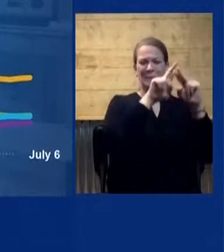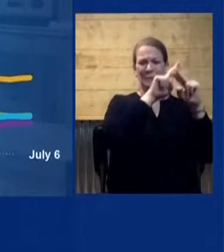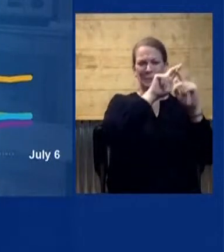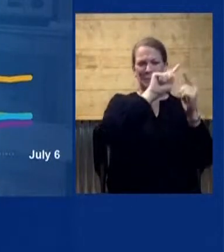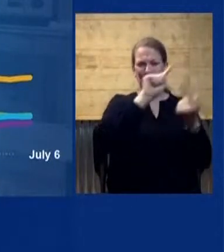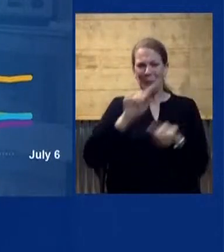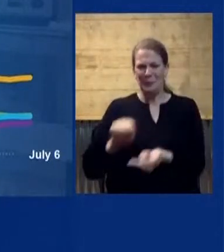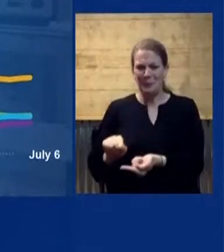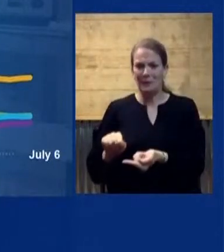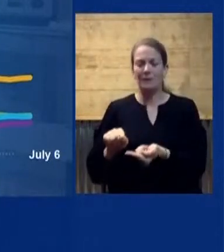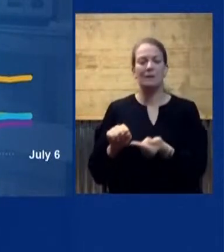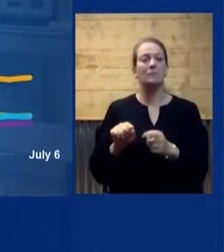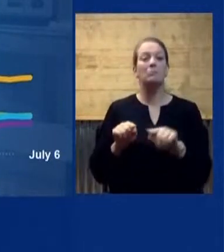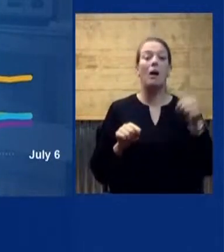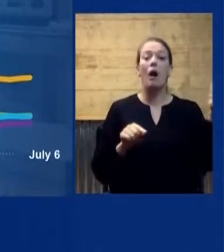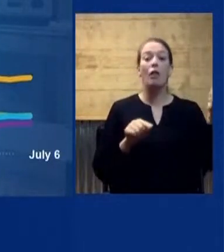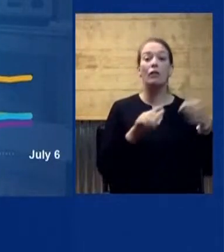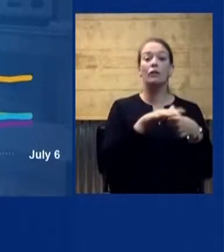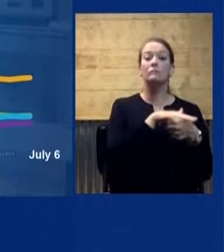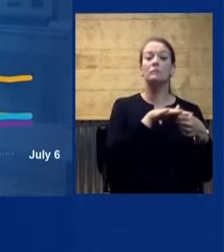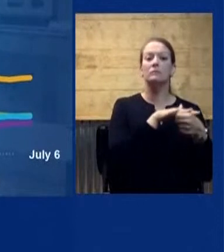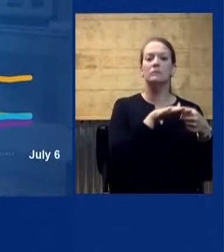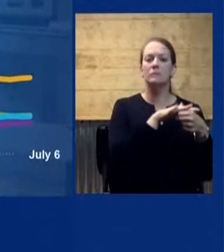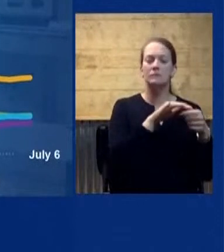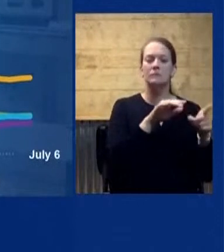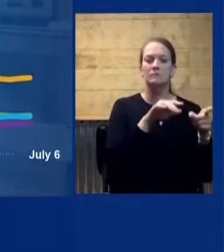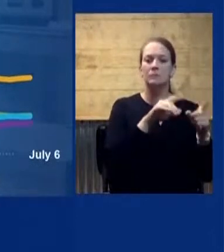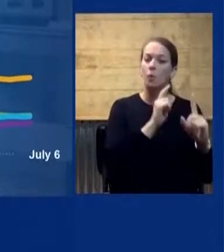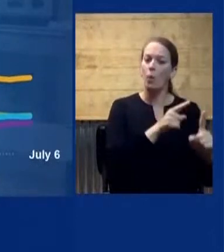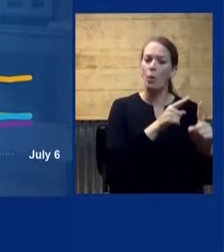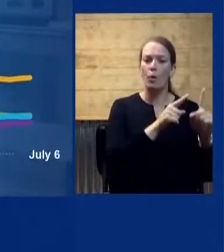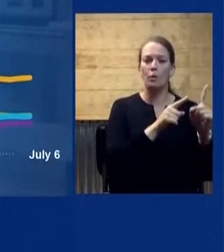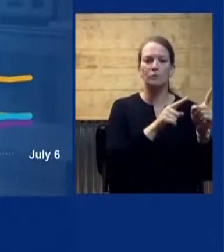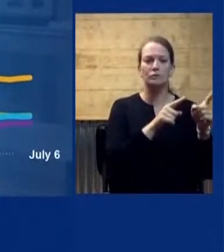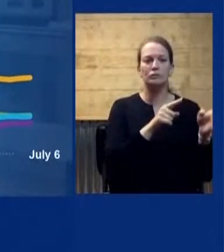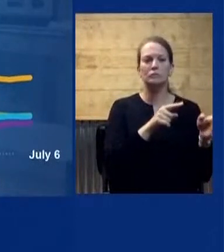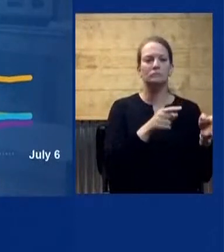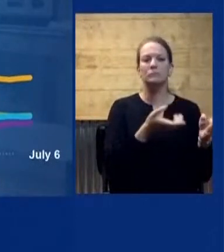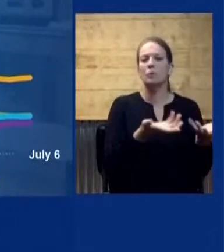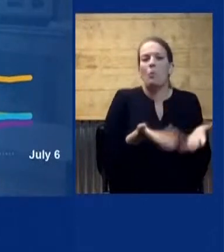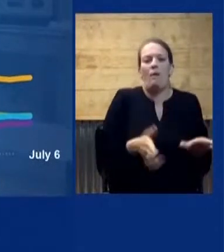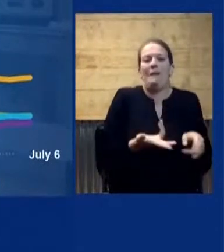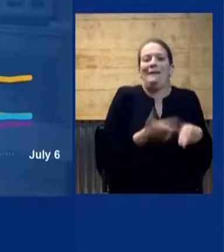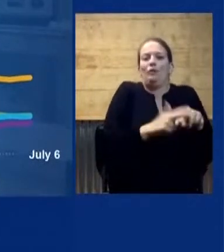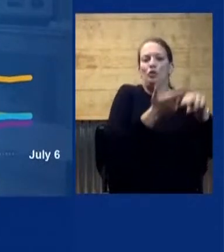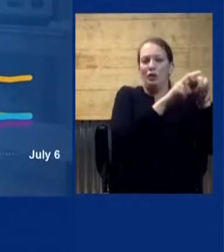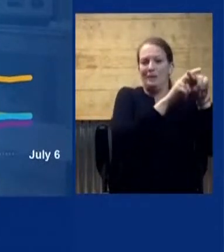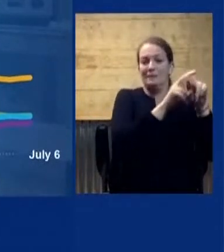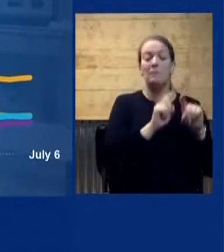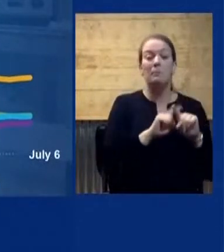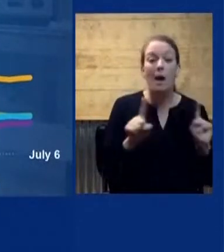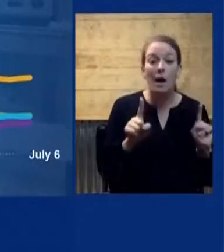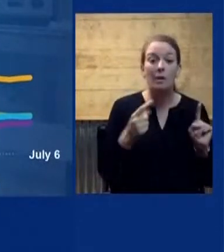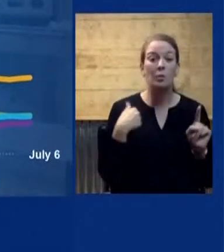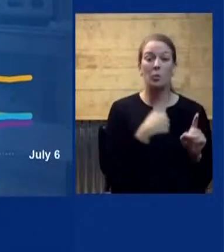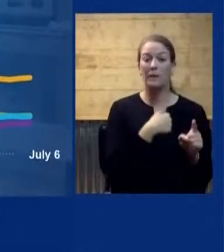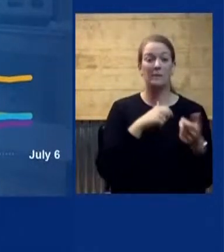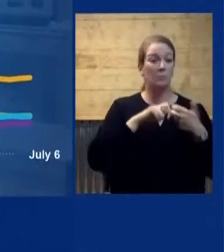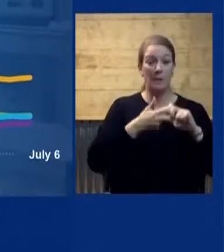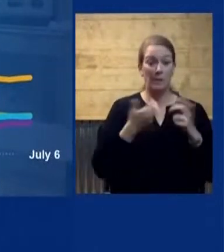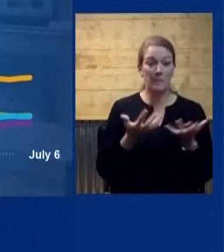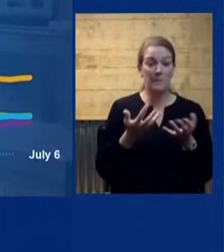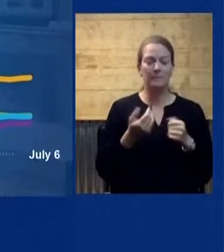just had to make sure the infection rate didn't increase. We had an added burden. We had to first bring down